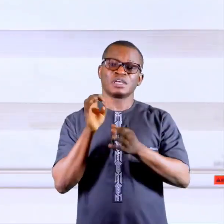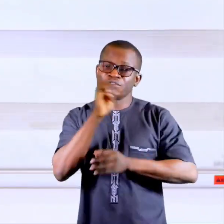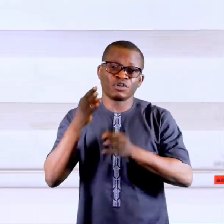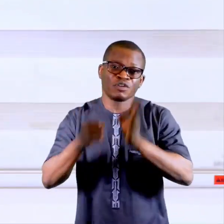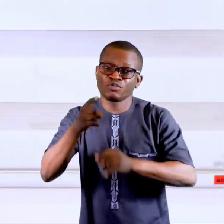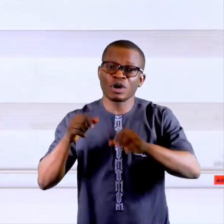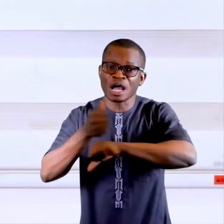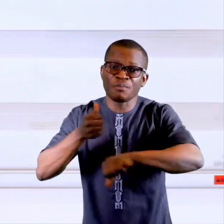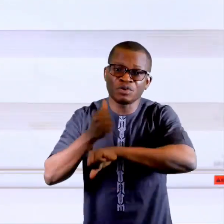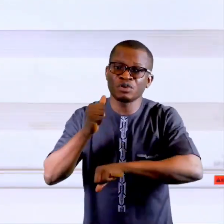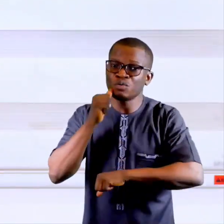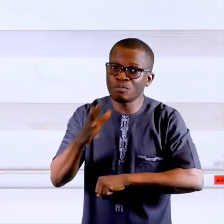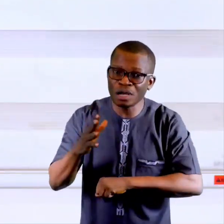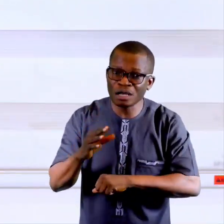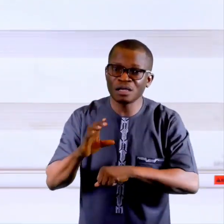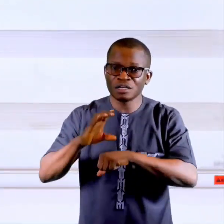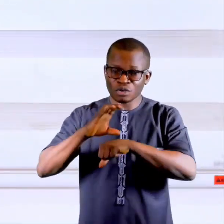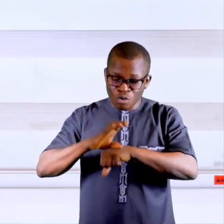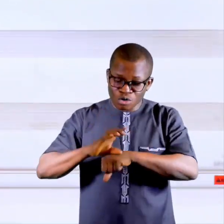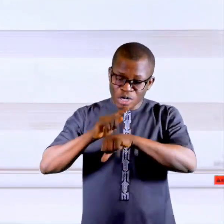this woman is